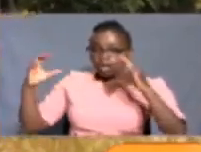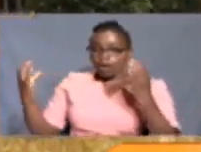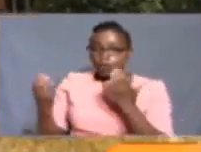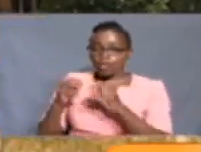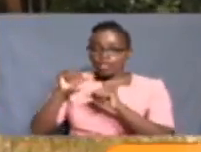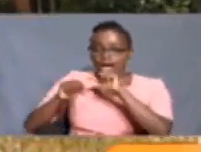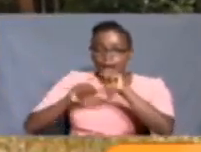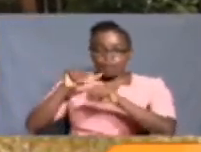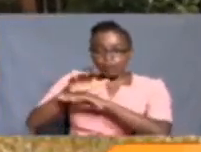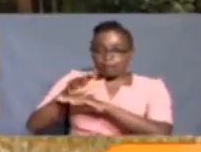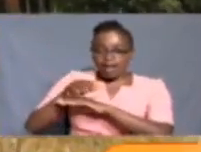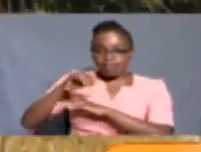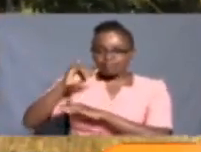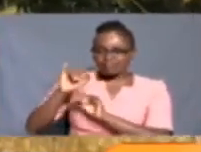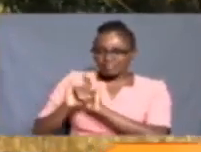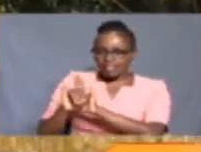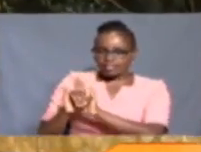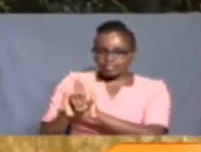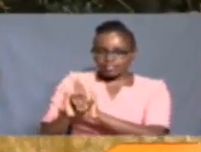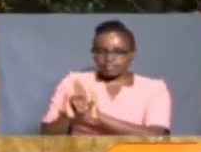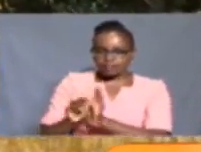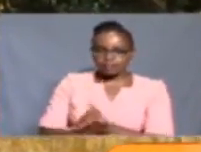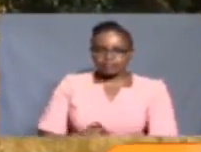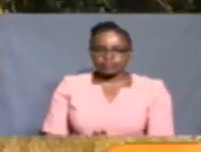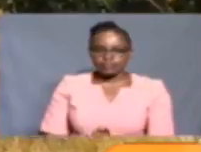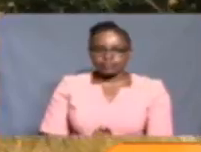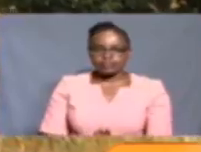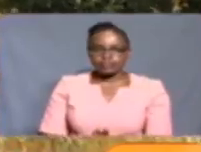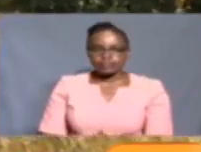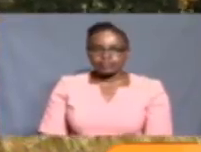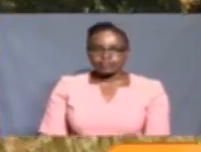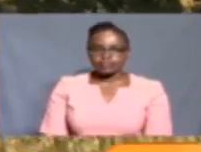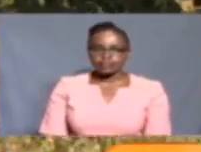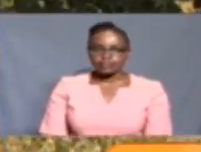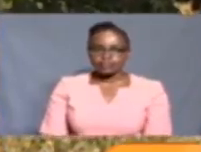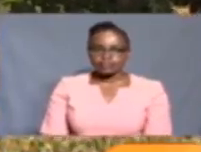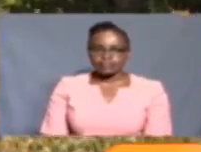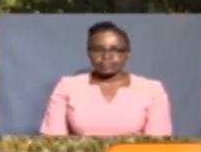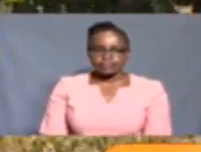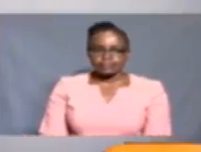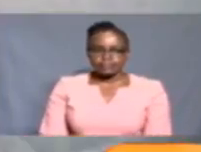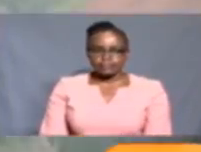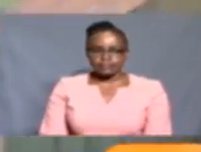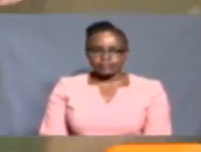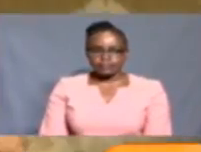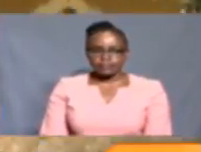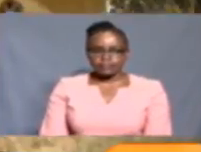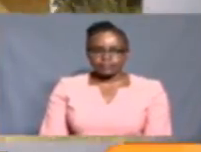identity. Raquel Muigai, Citizen TV, in Sagalla area of Taita Taveta County.